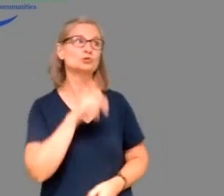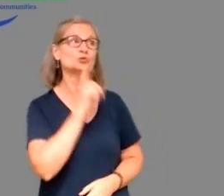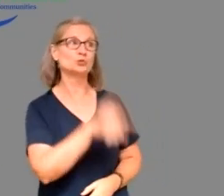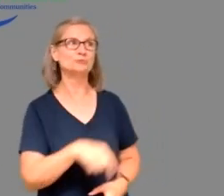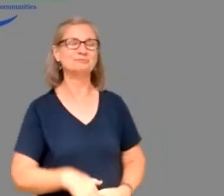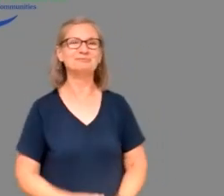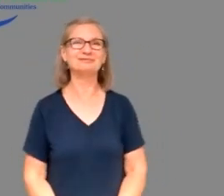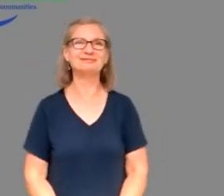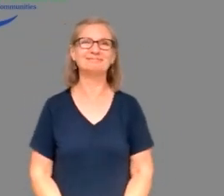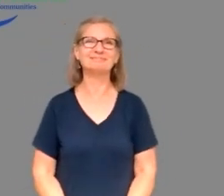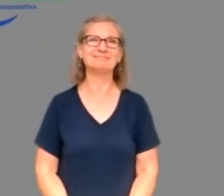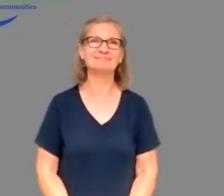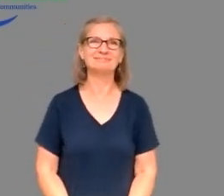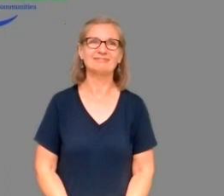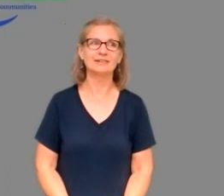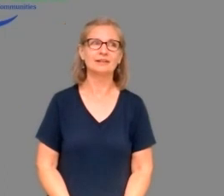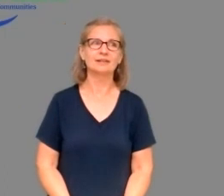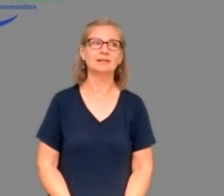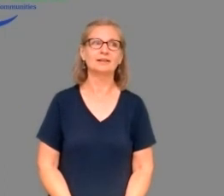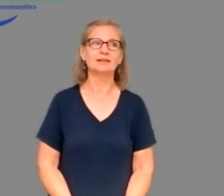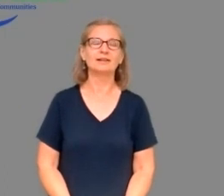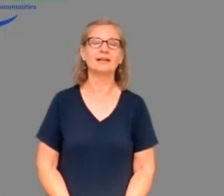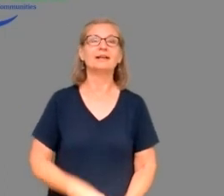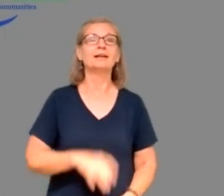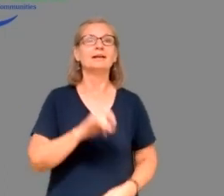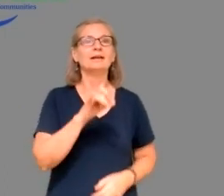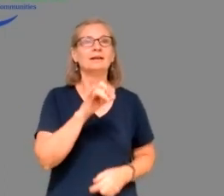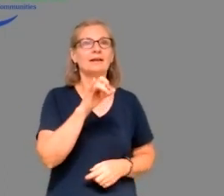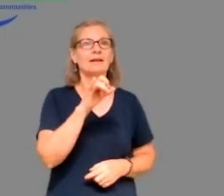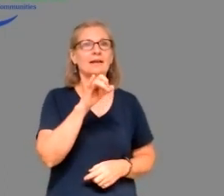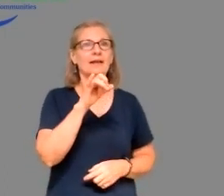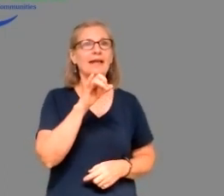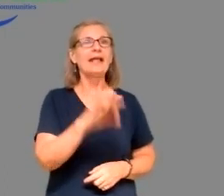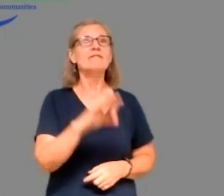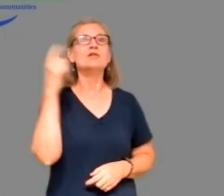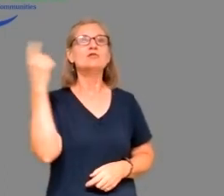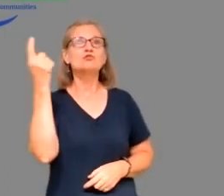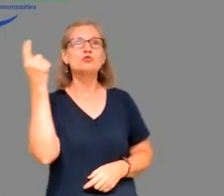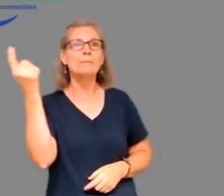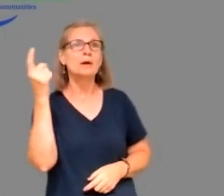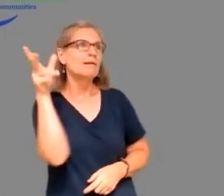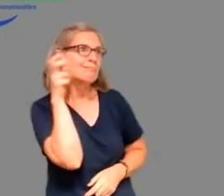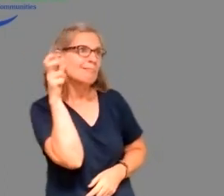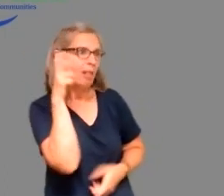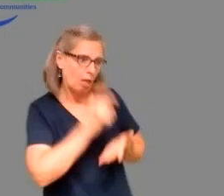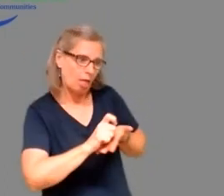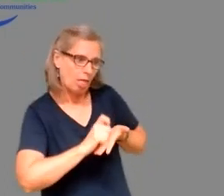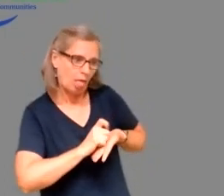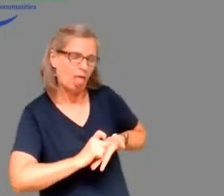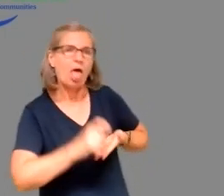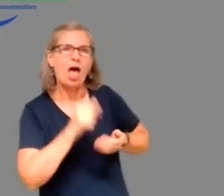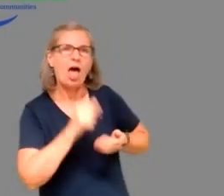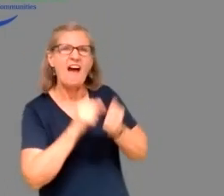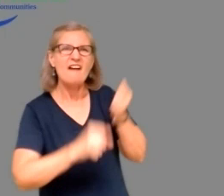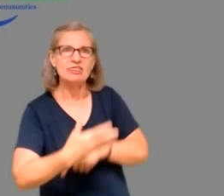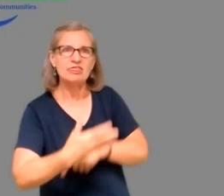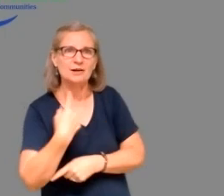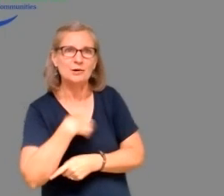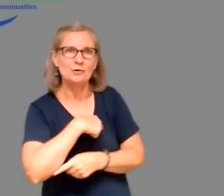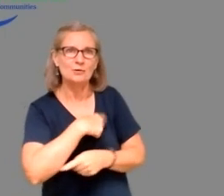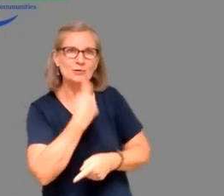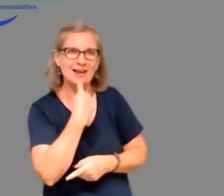true. If this was transcribed, the transcriber would have quit week two.